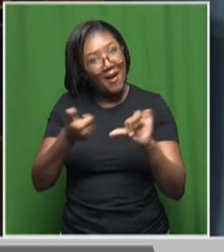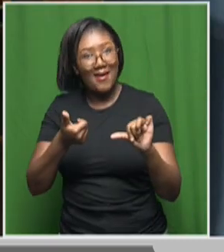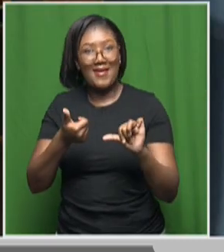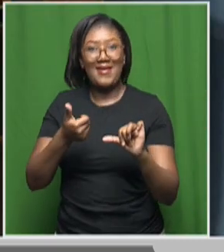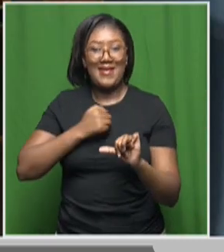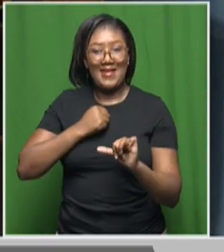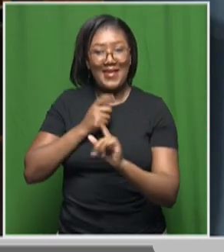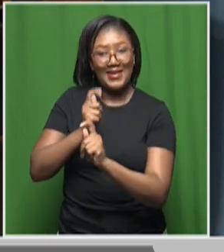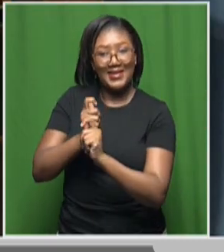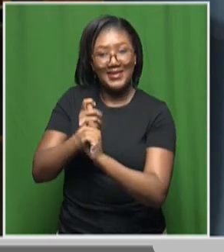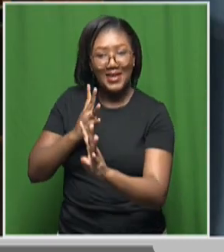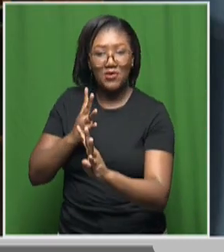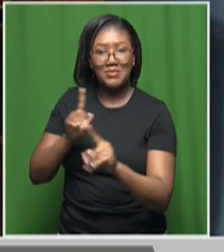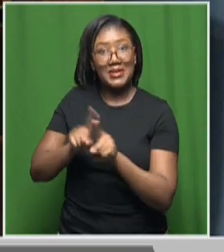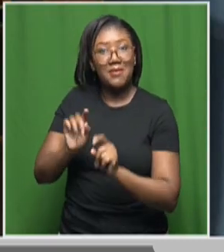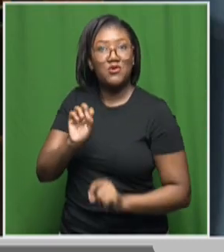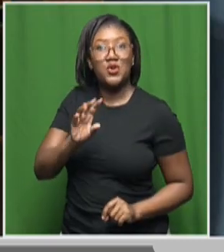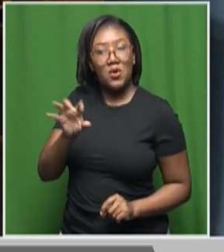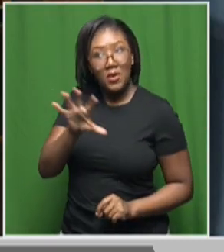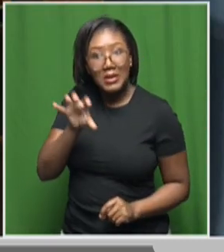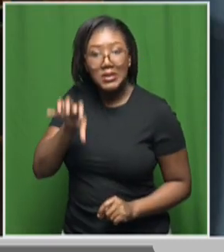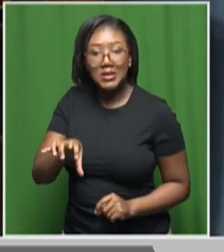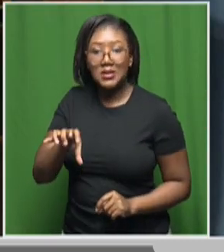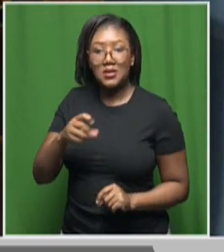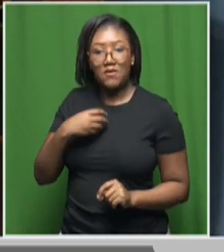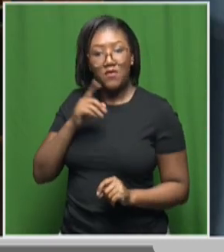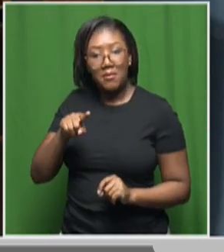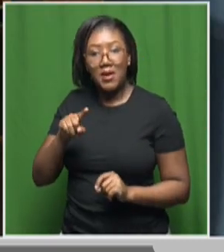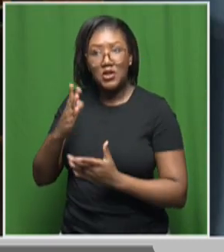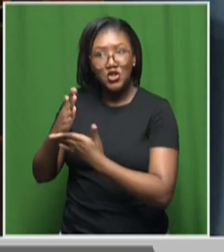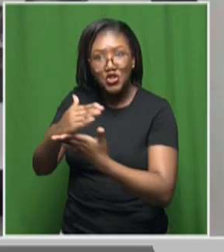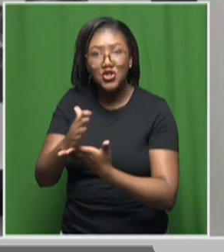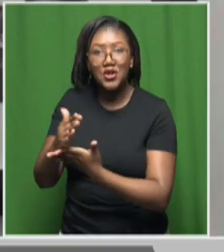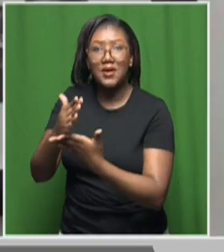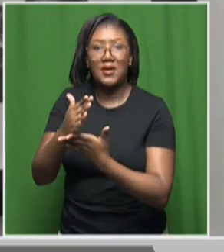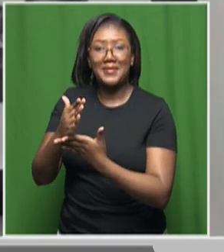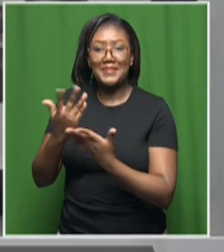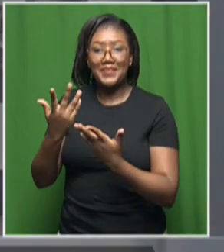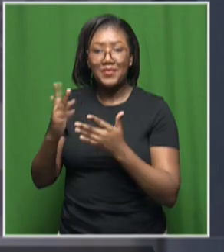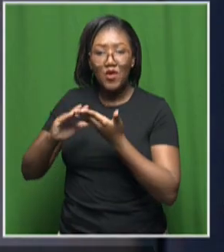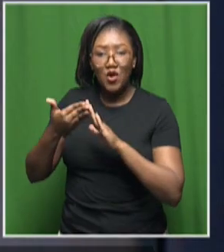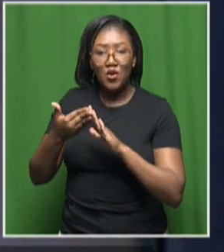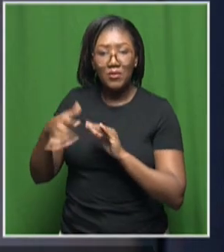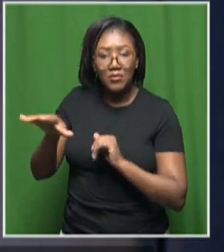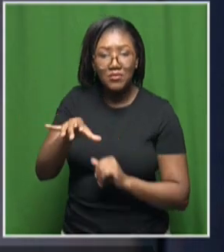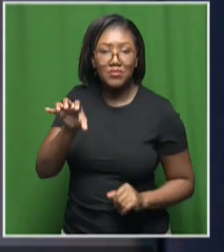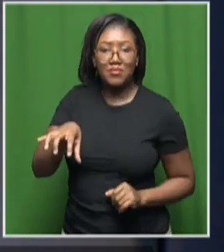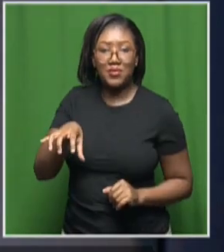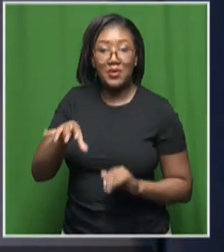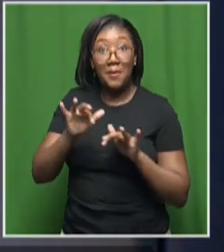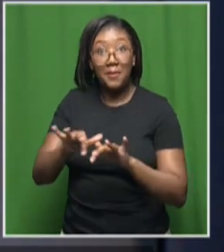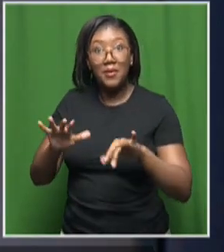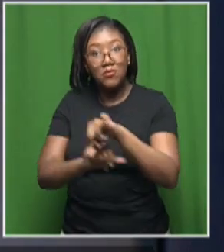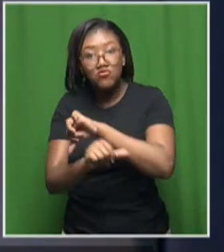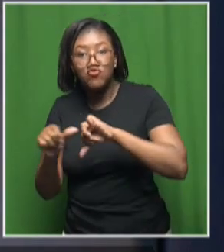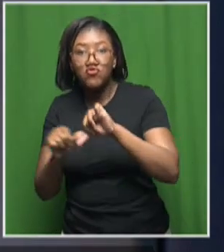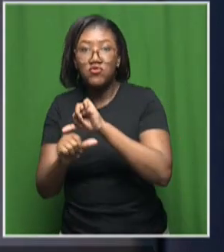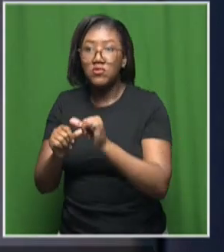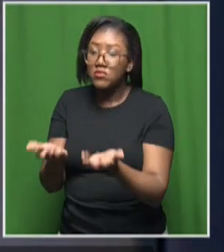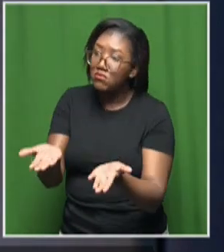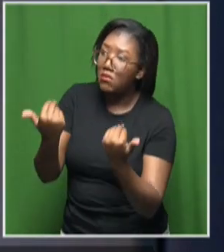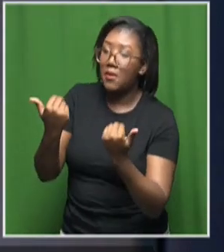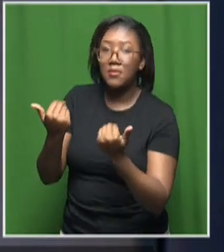So it's trying to bring this full circle back into the community where it's based, that the people can engage these stories